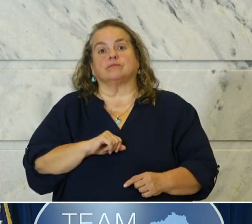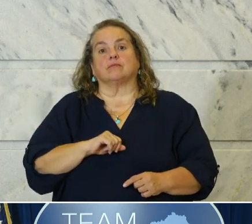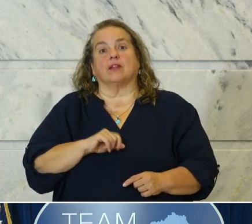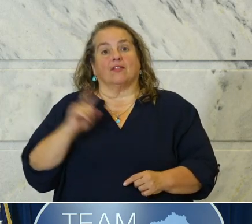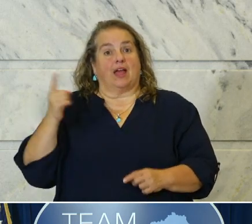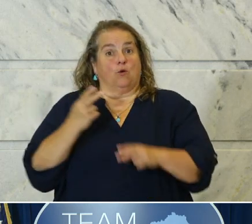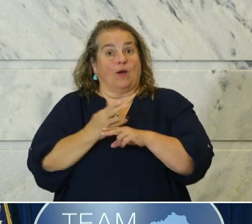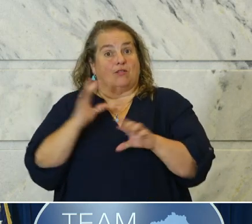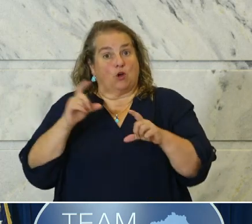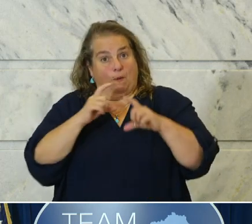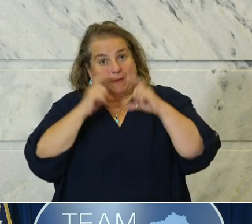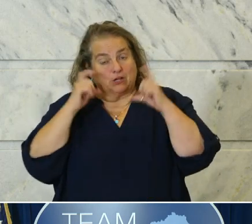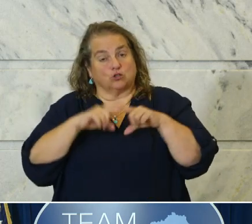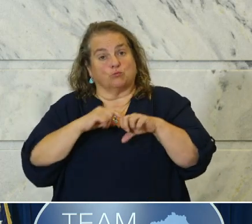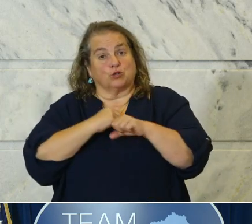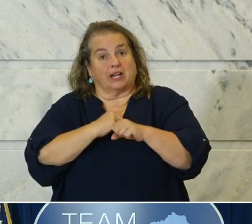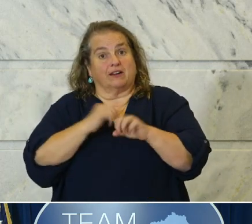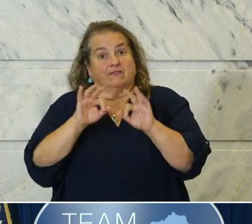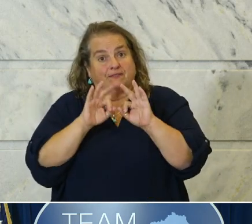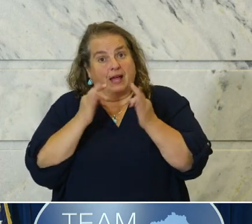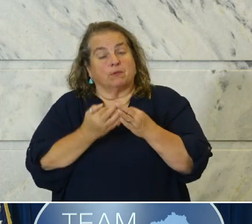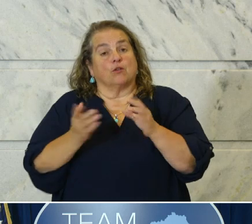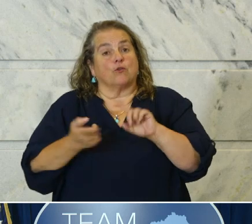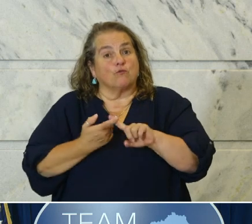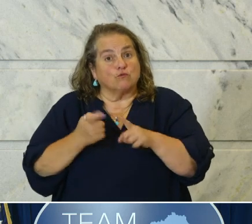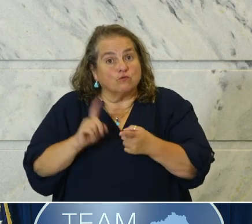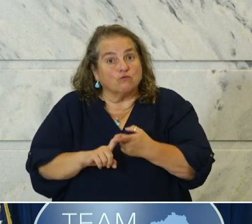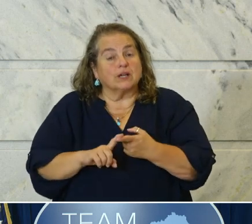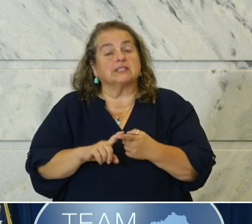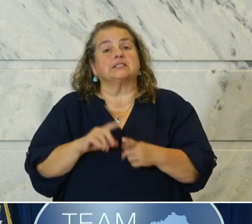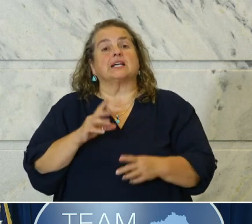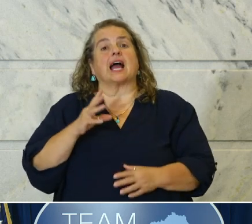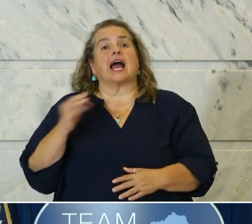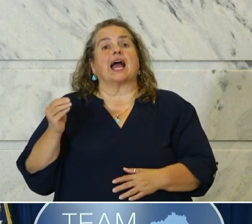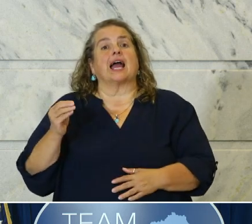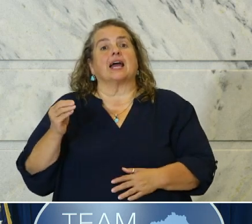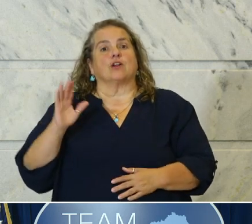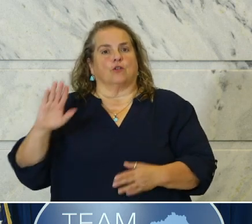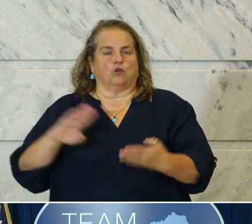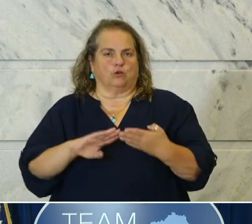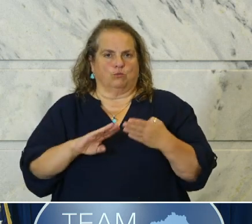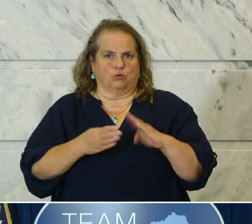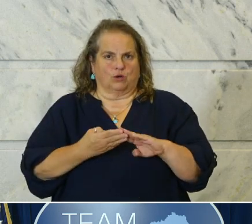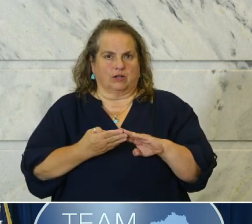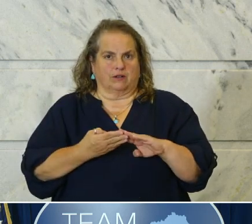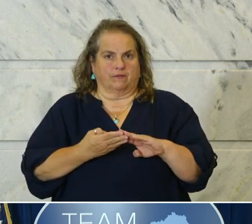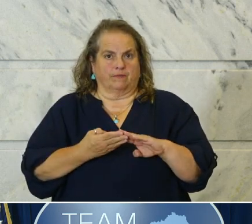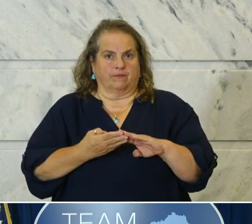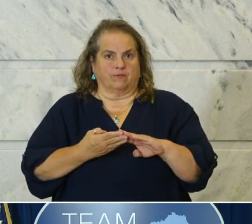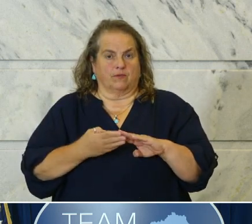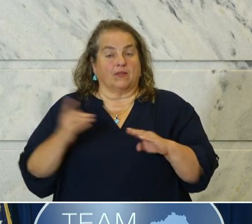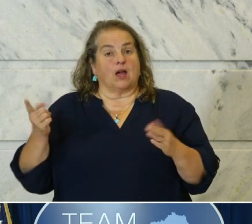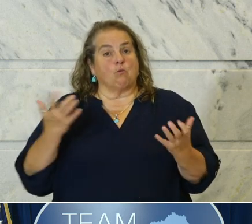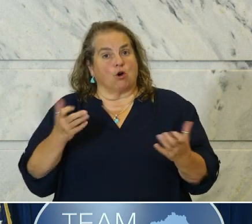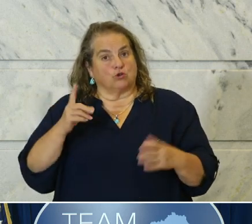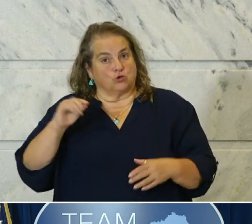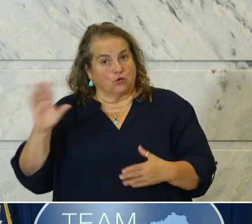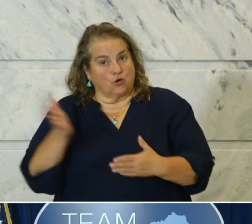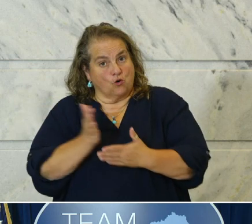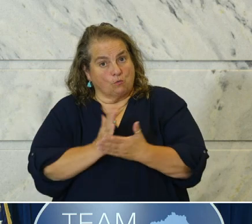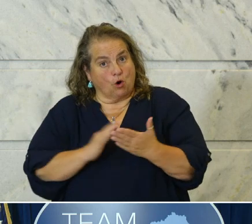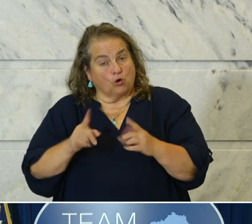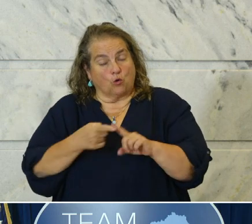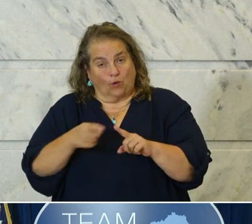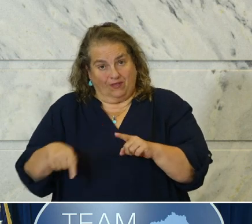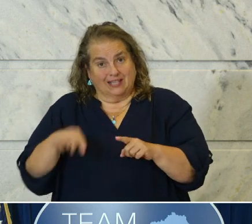wear their masks to protect their family, their friends, and their community. They want to do their part, and this is